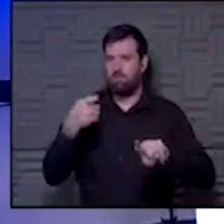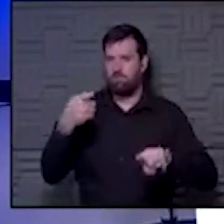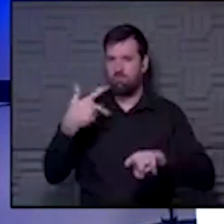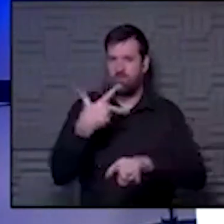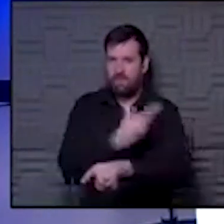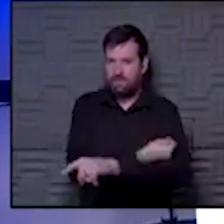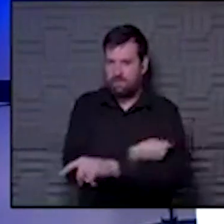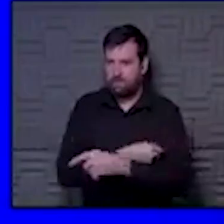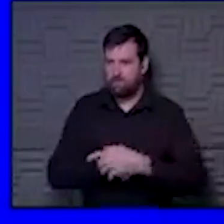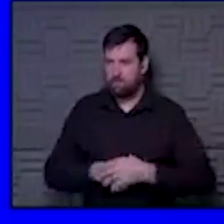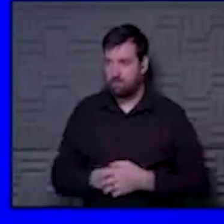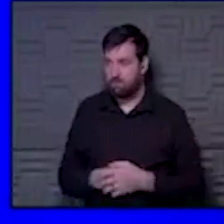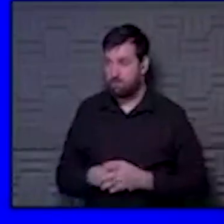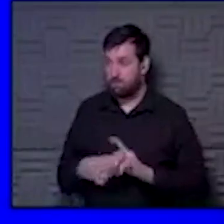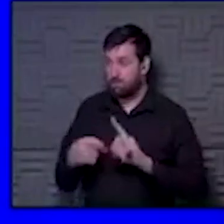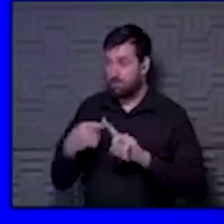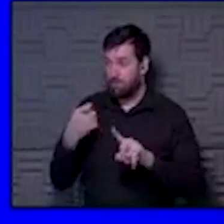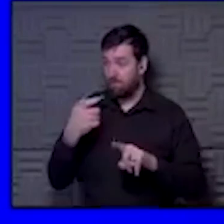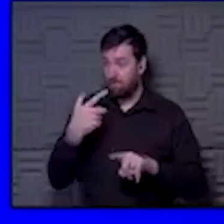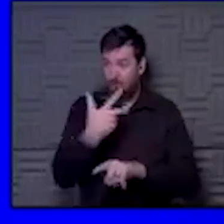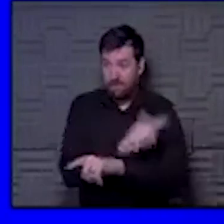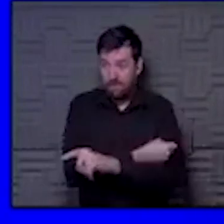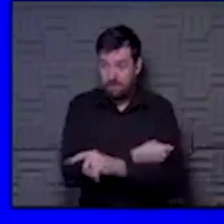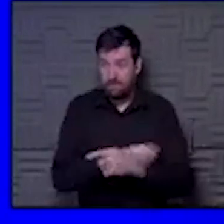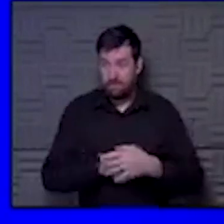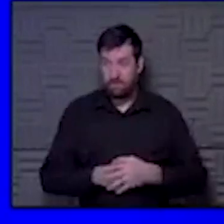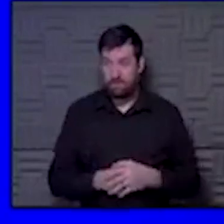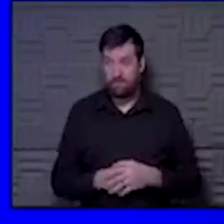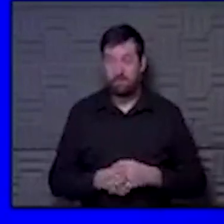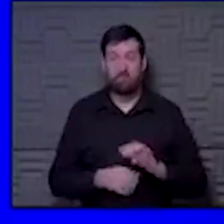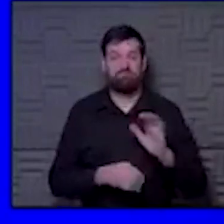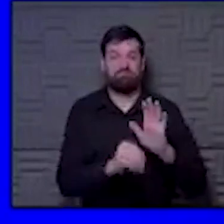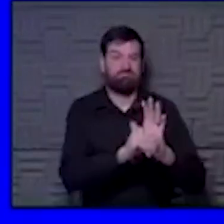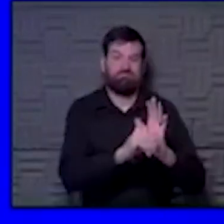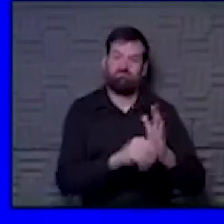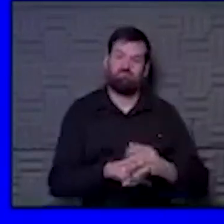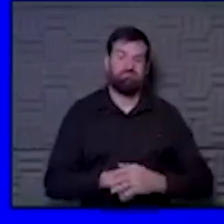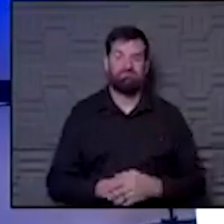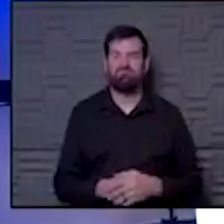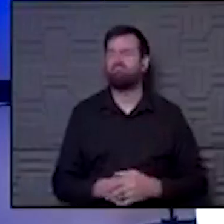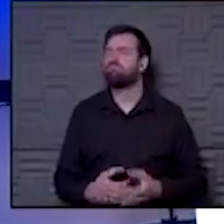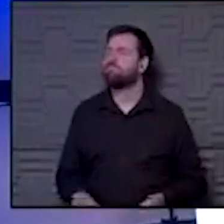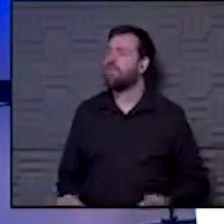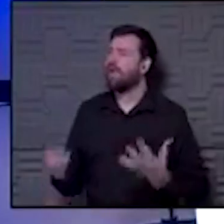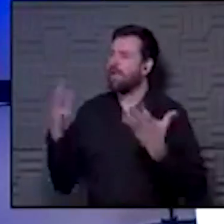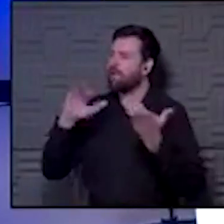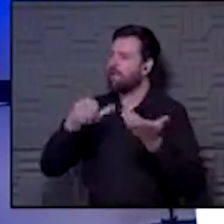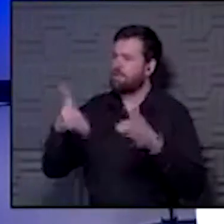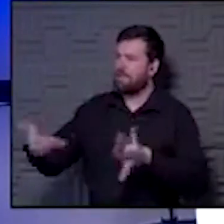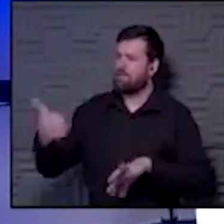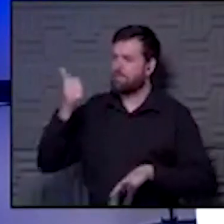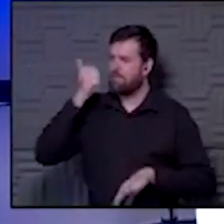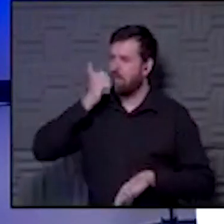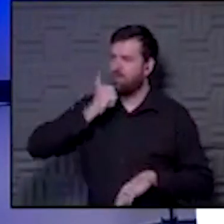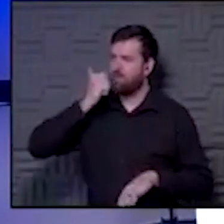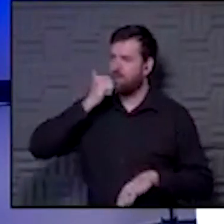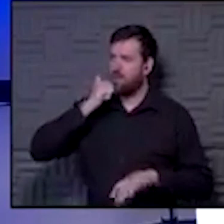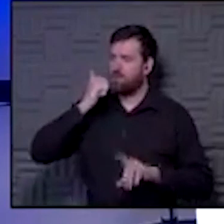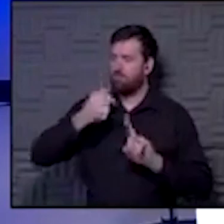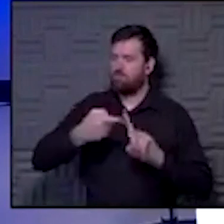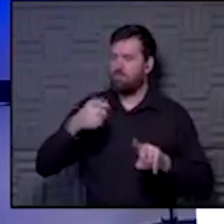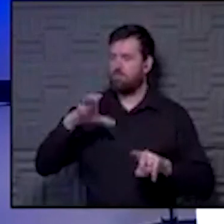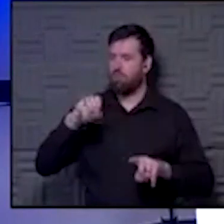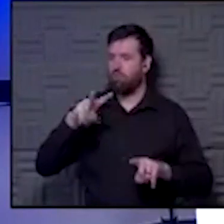vaccine? From the vaccine, I'm going to say none. 0. How many deaths do we have every day from